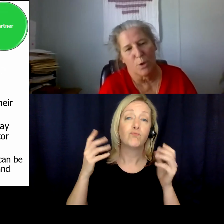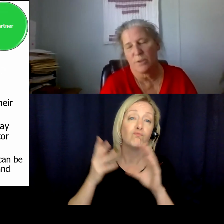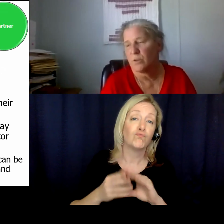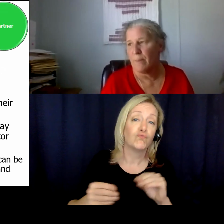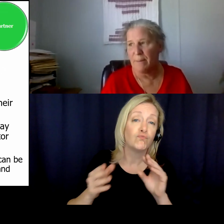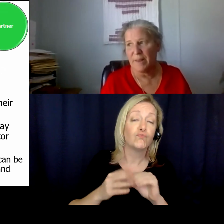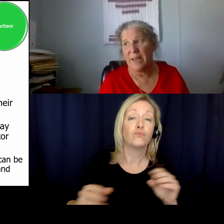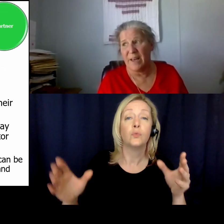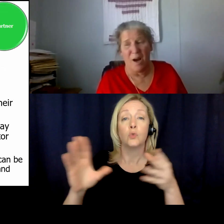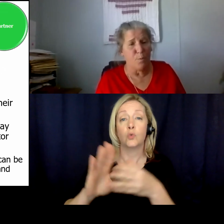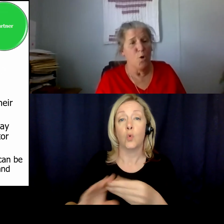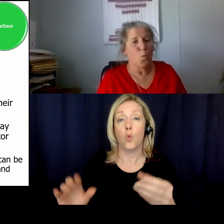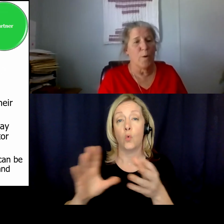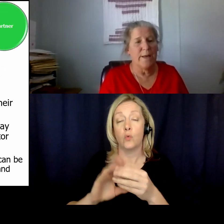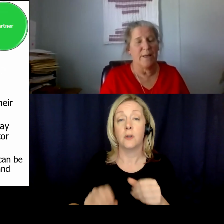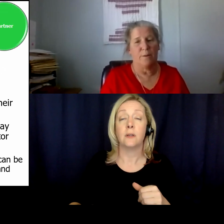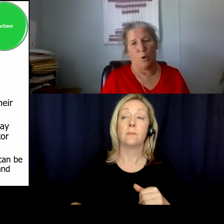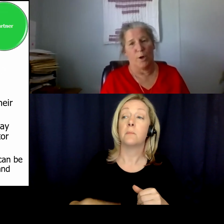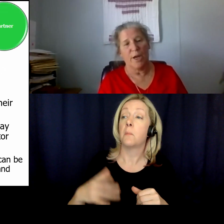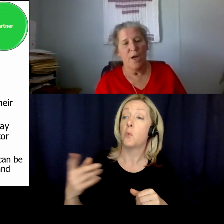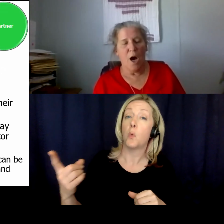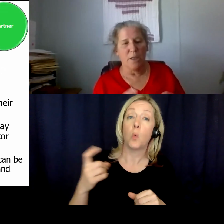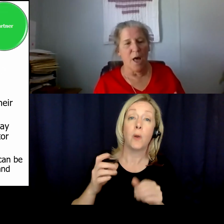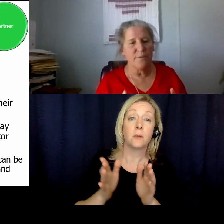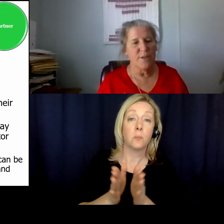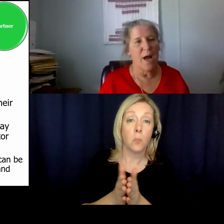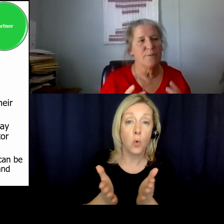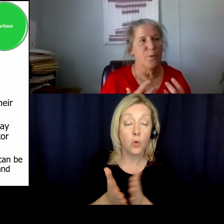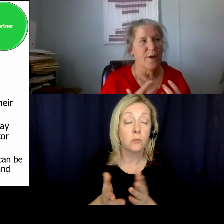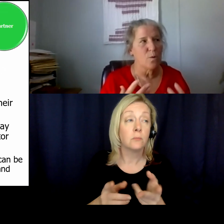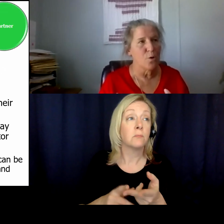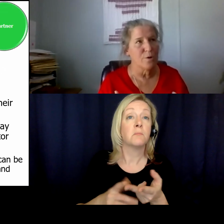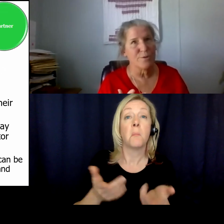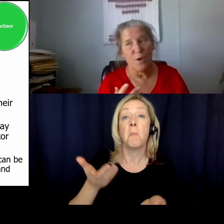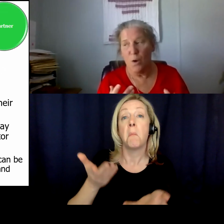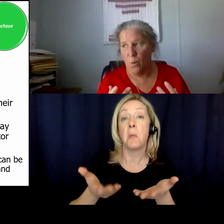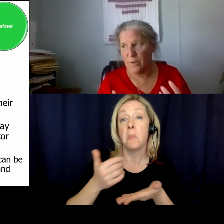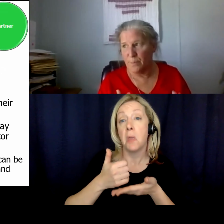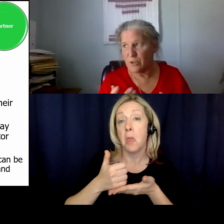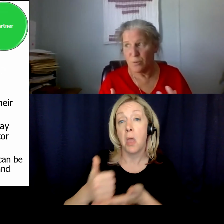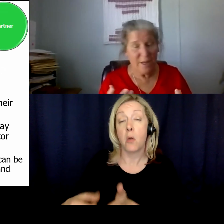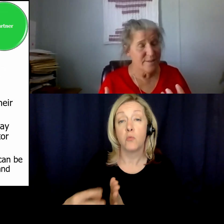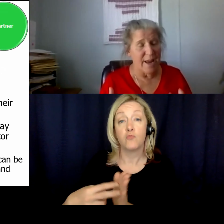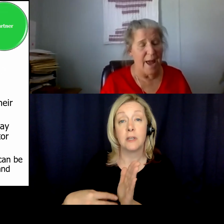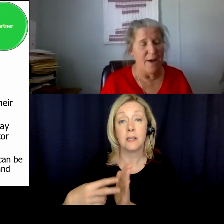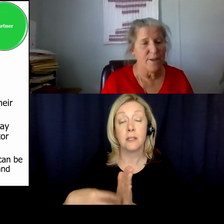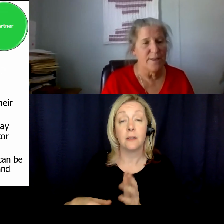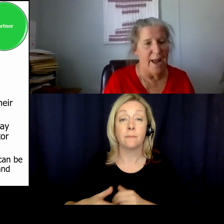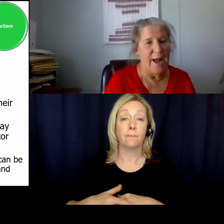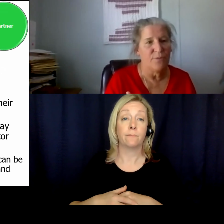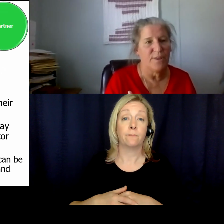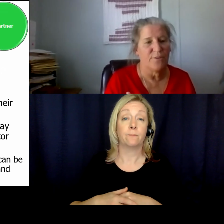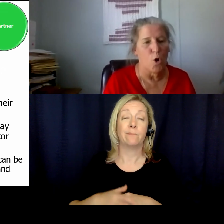request books, or maybe they need help reading the book. A lot of times with our learners with special needs, they